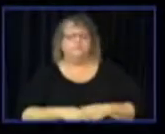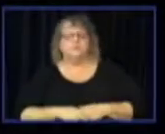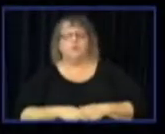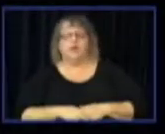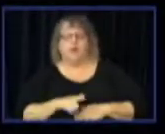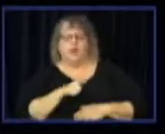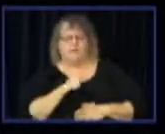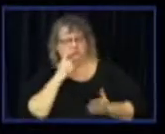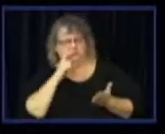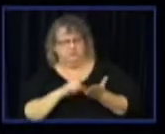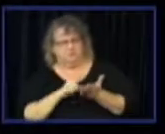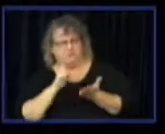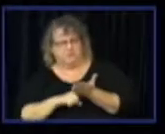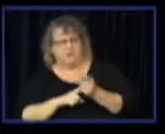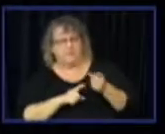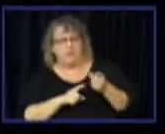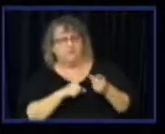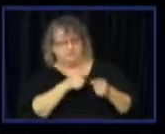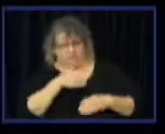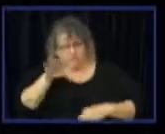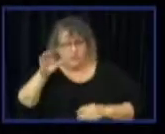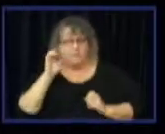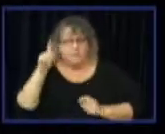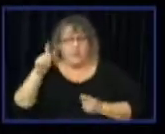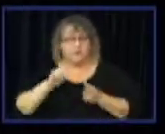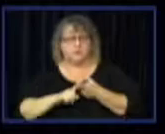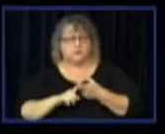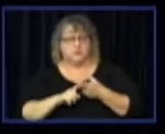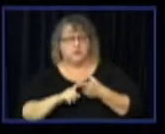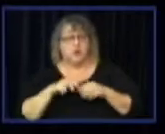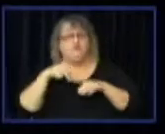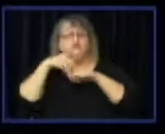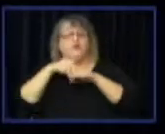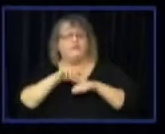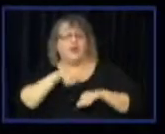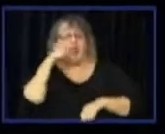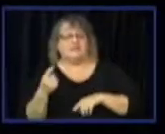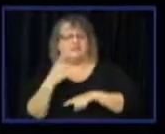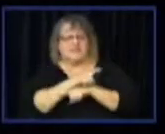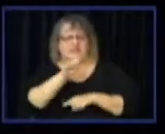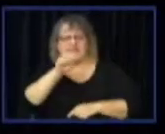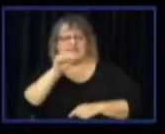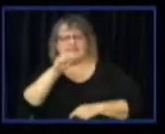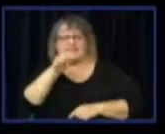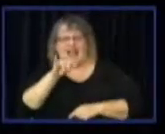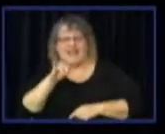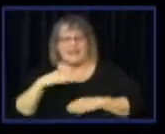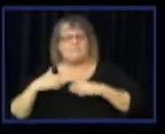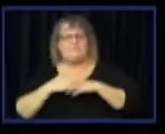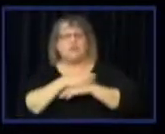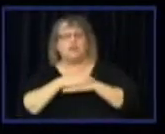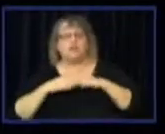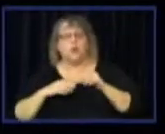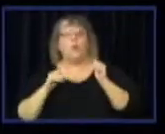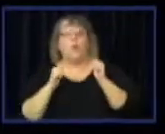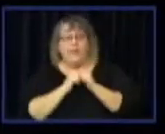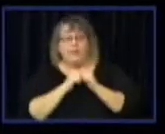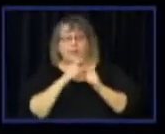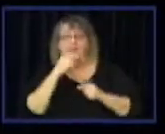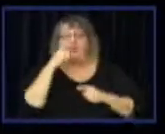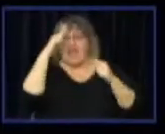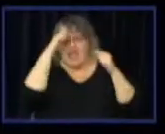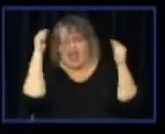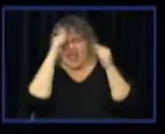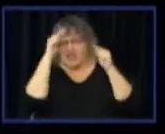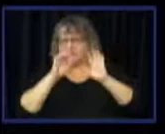was symptomatic, but he was allowed to go out and surf the next day at Sandy's, even with that ongoing headache,